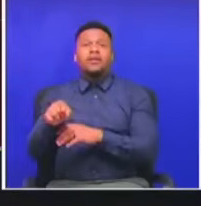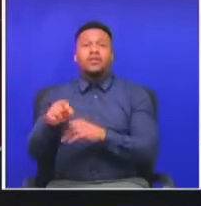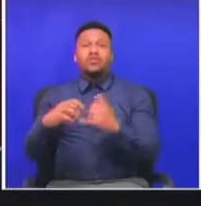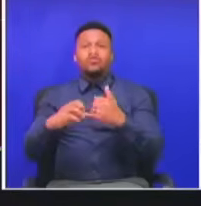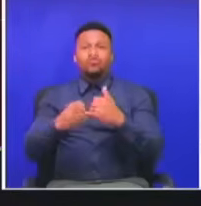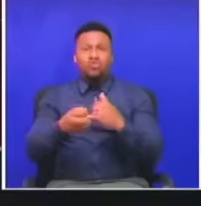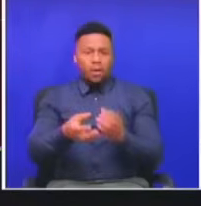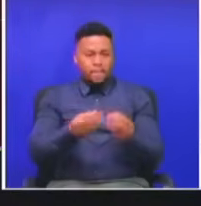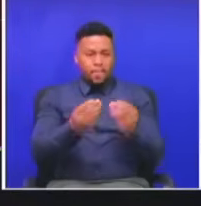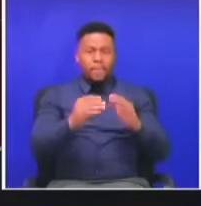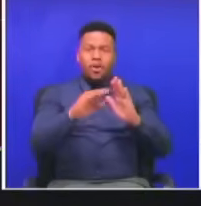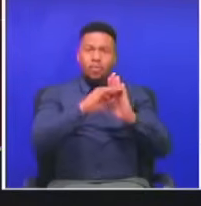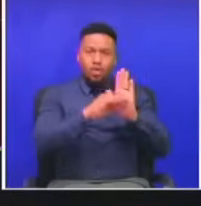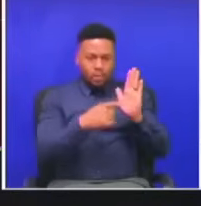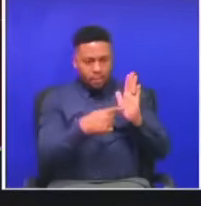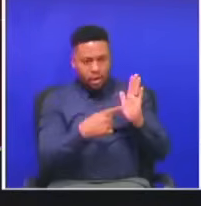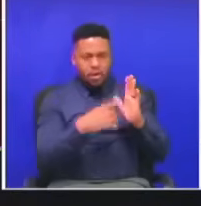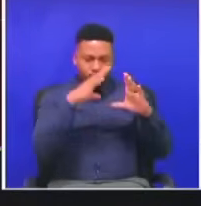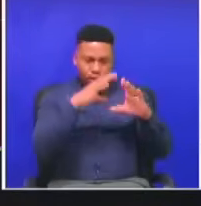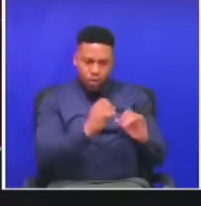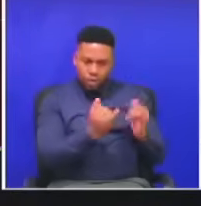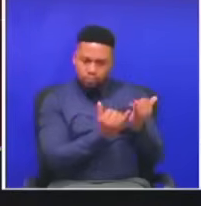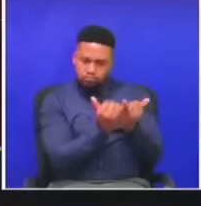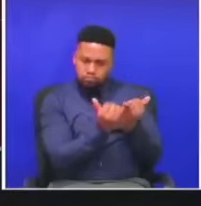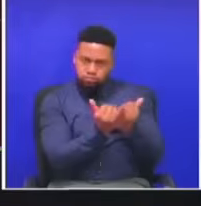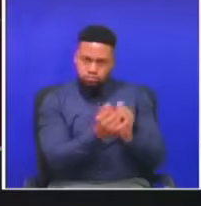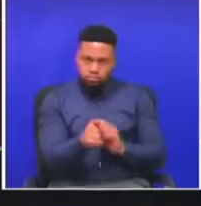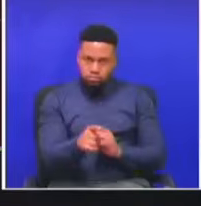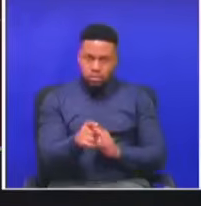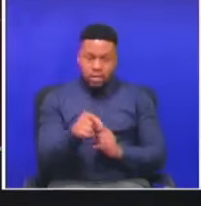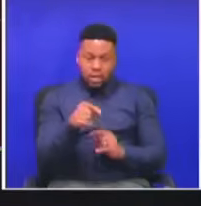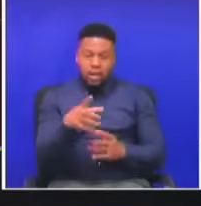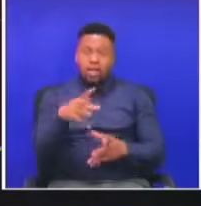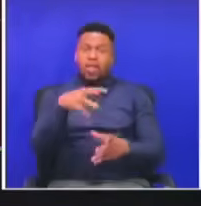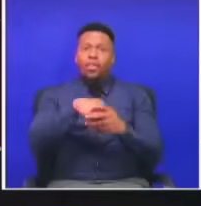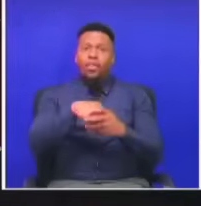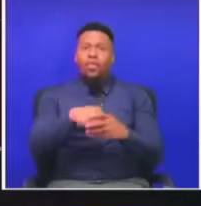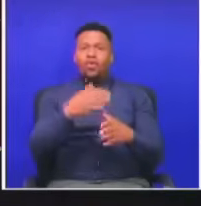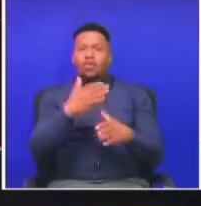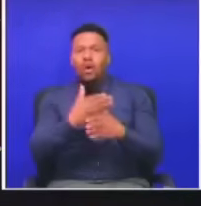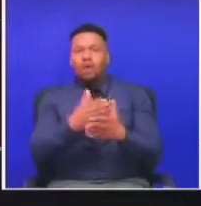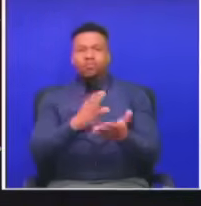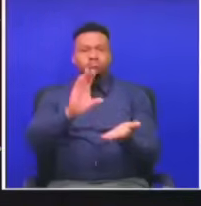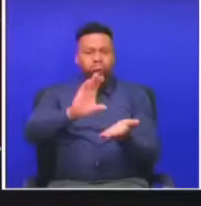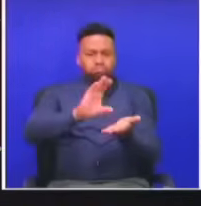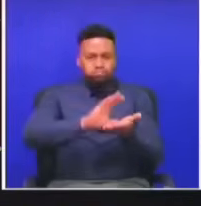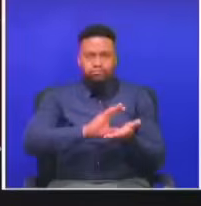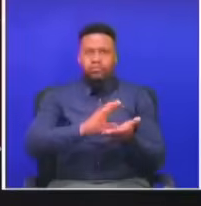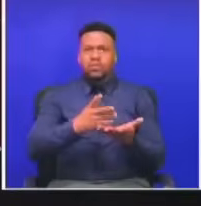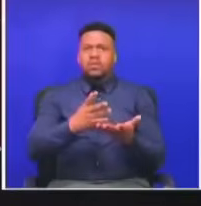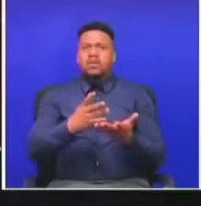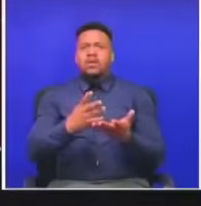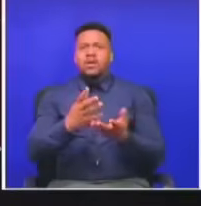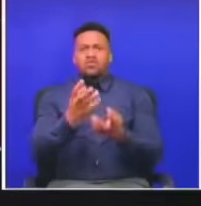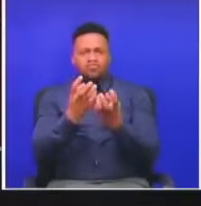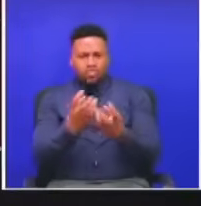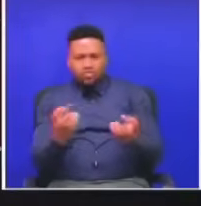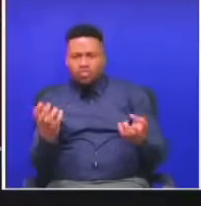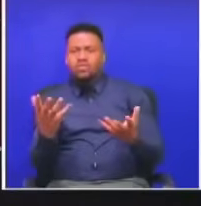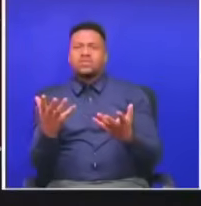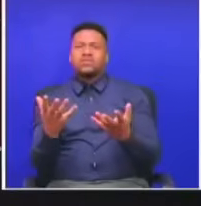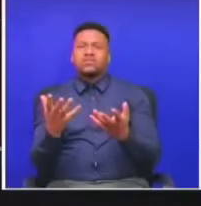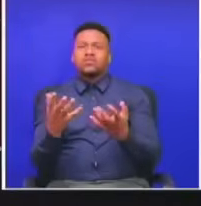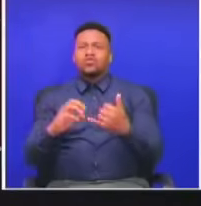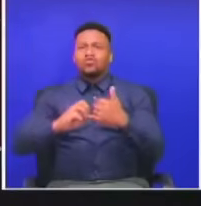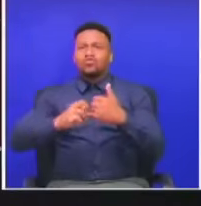support program that will include working capital, plant and equipment facilities to address short